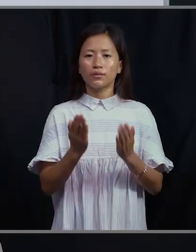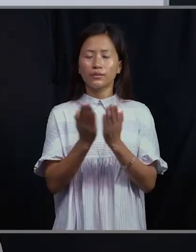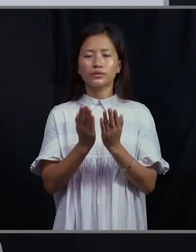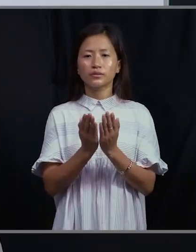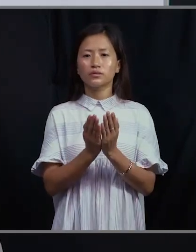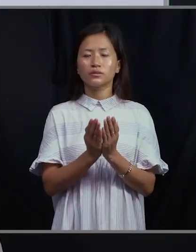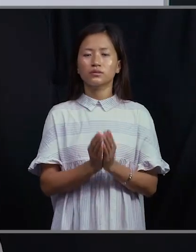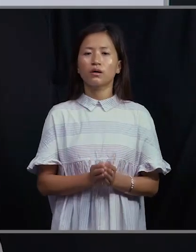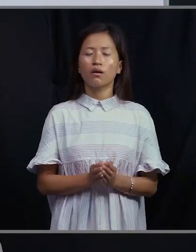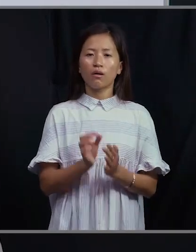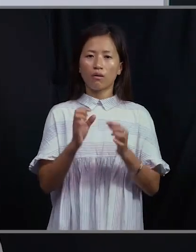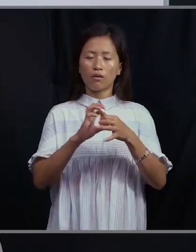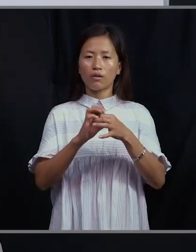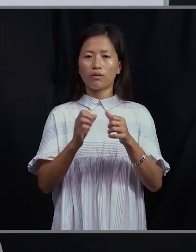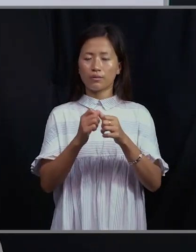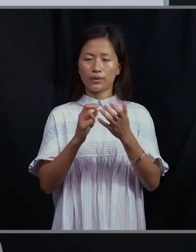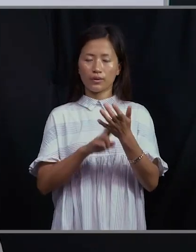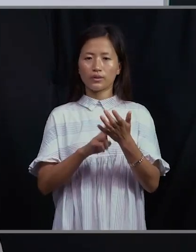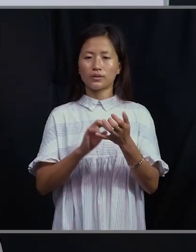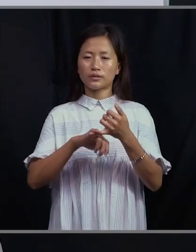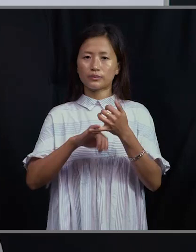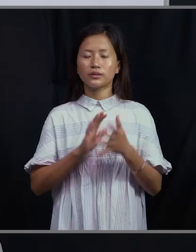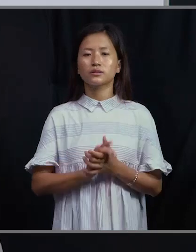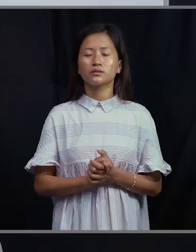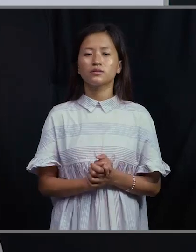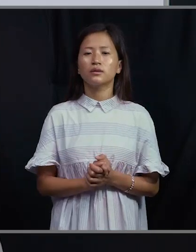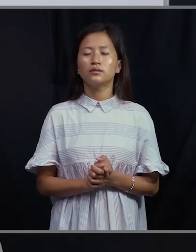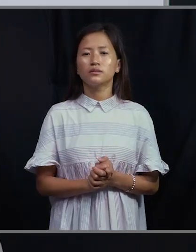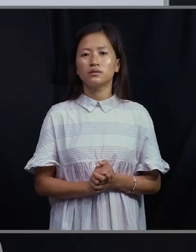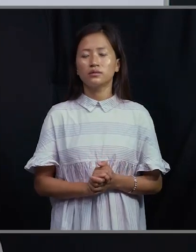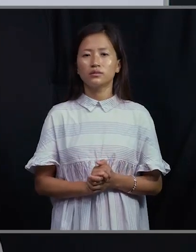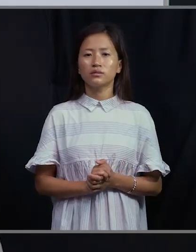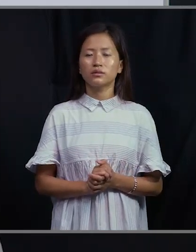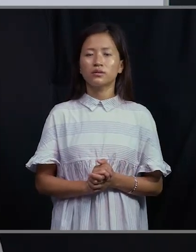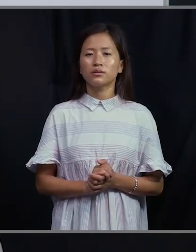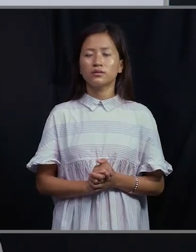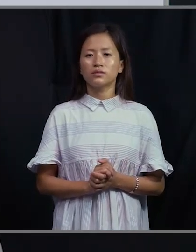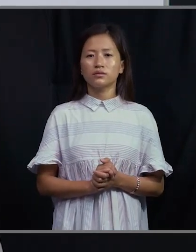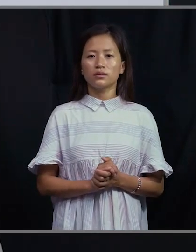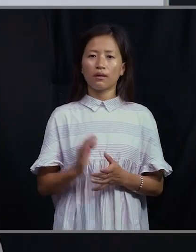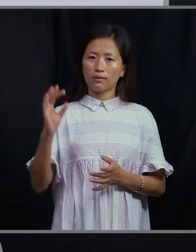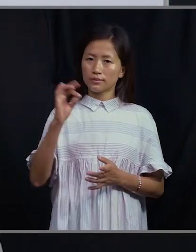of buns. Okay, B-A-N-N-S, reading of buns. I repeat again,